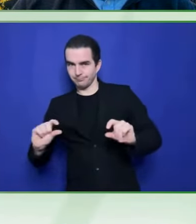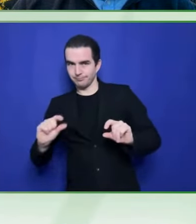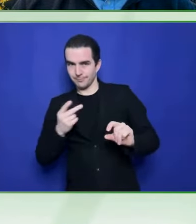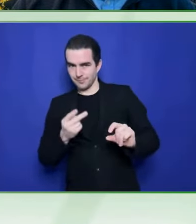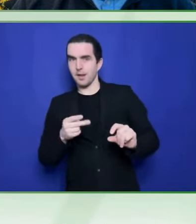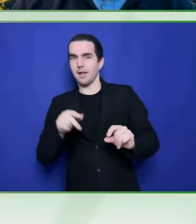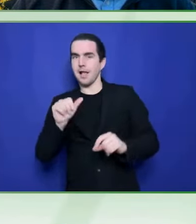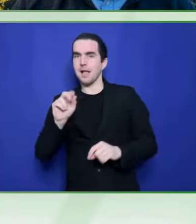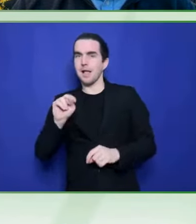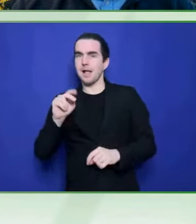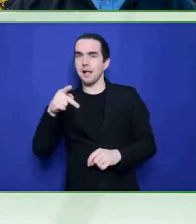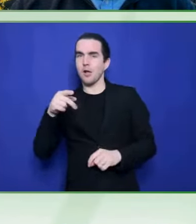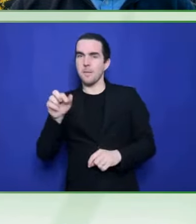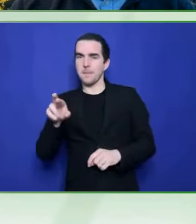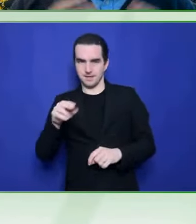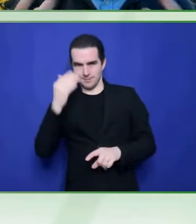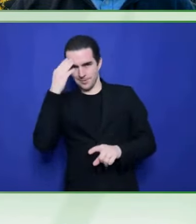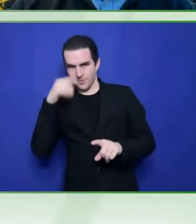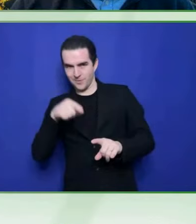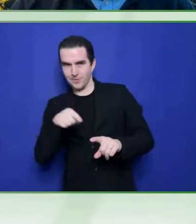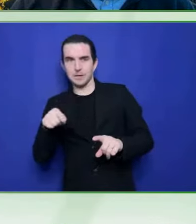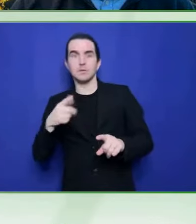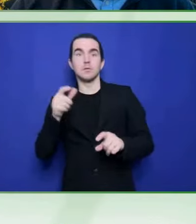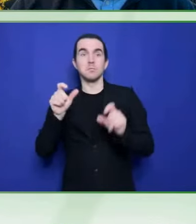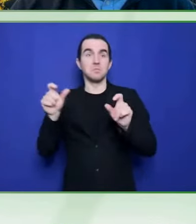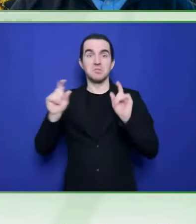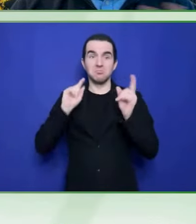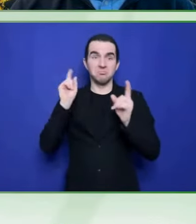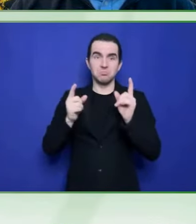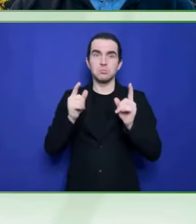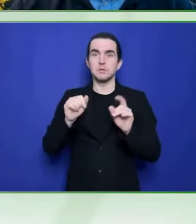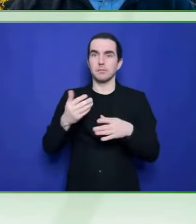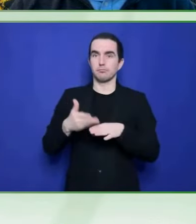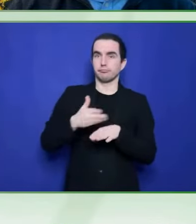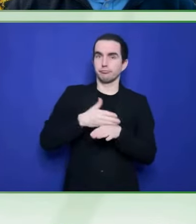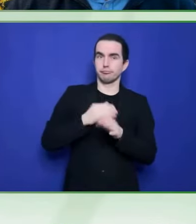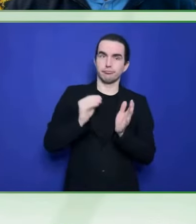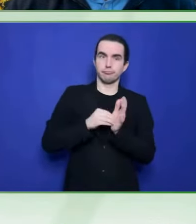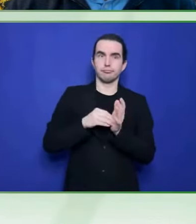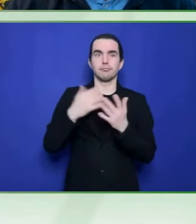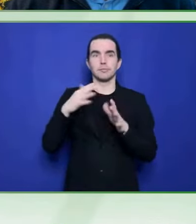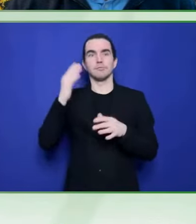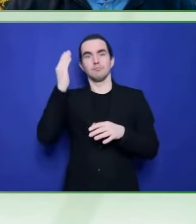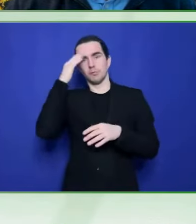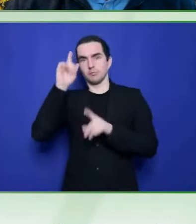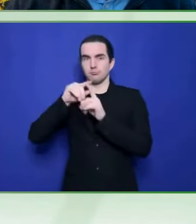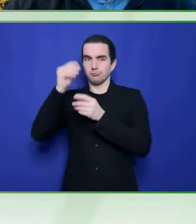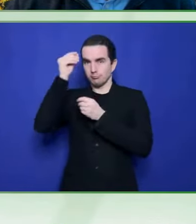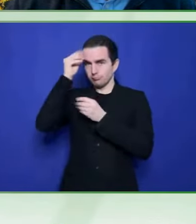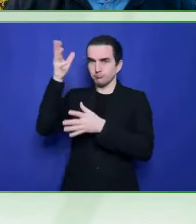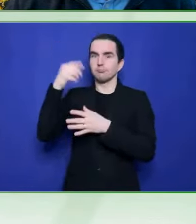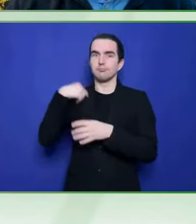before having to go into the terminal, there's no waiting around for assistance having to be requested.